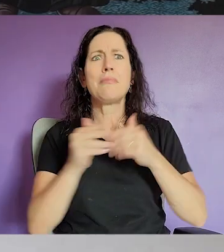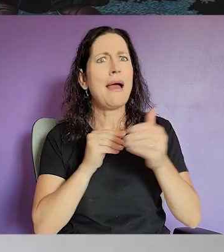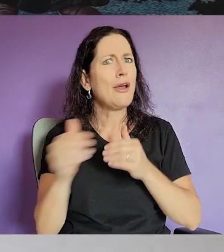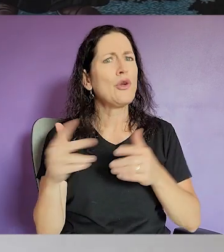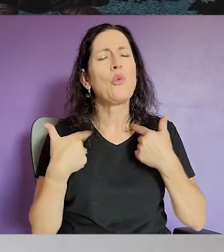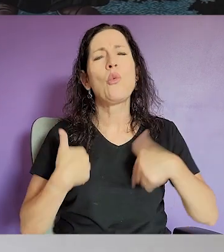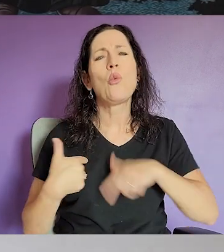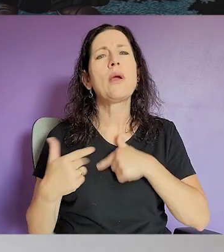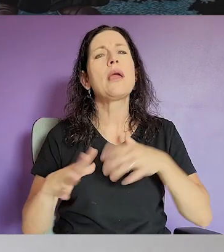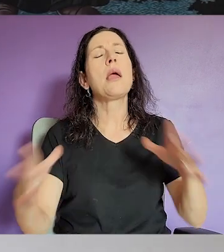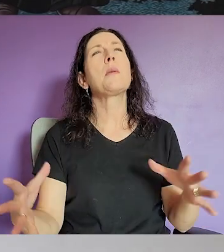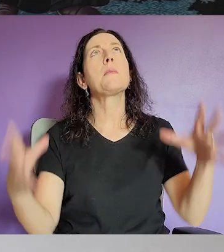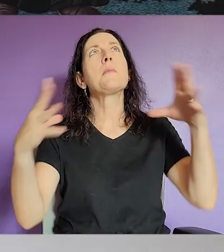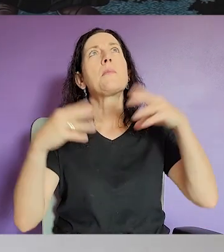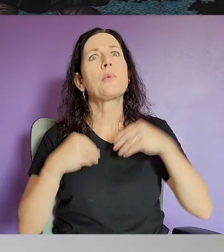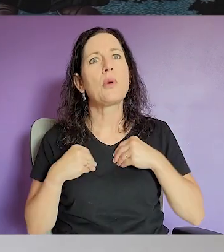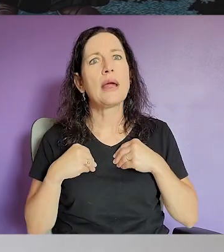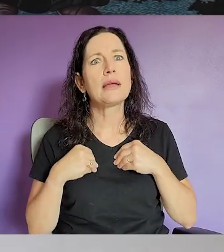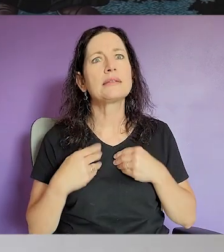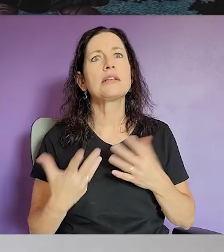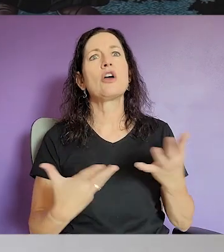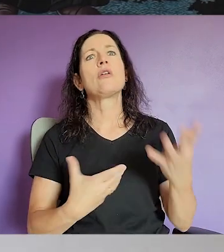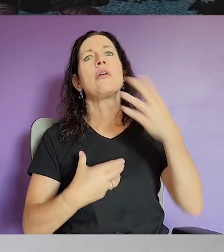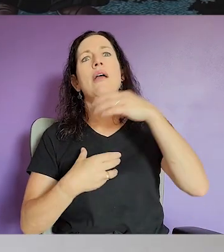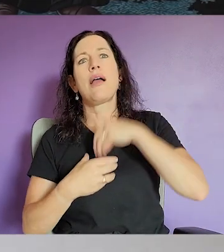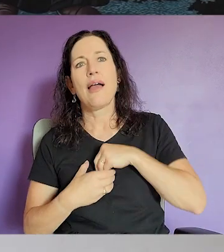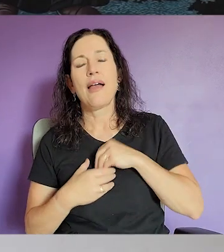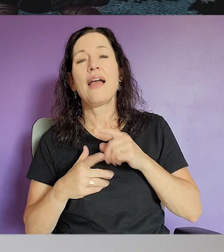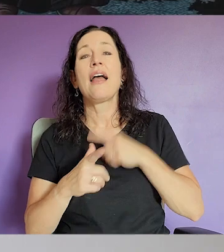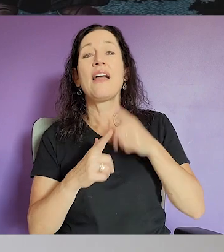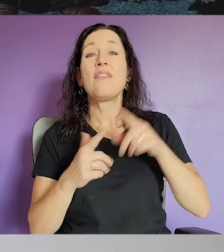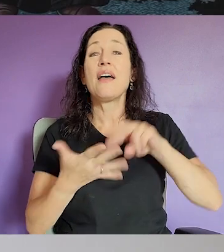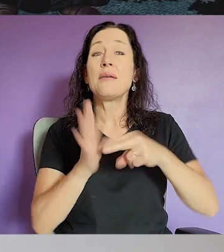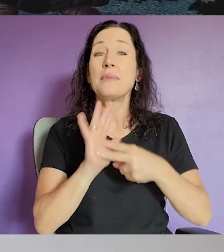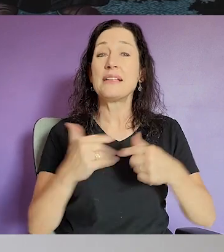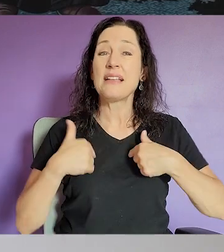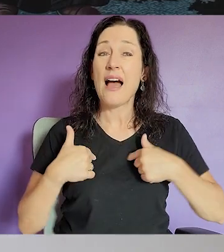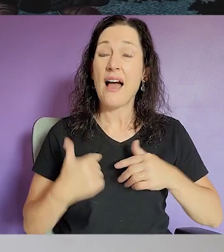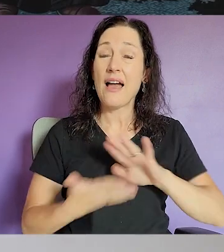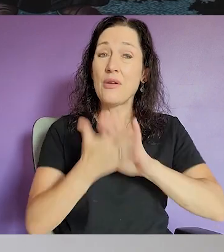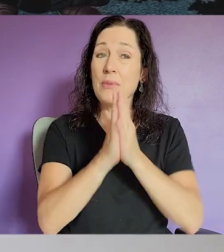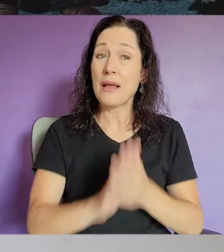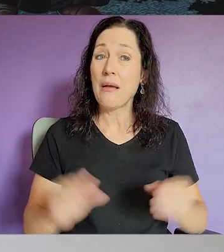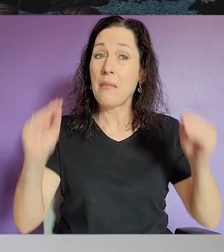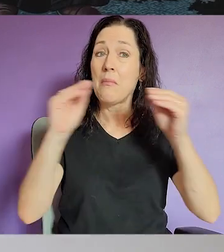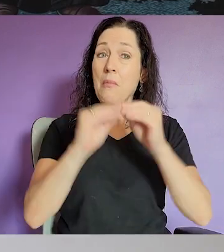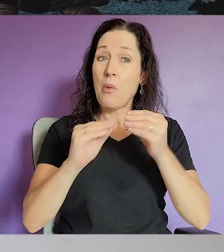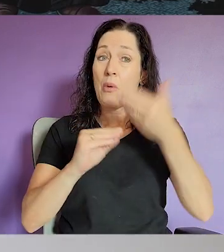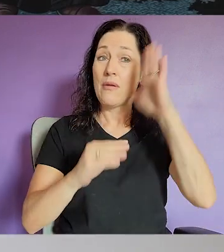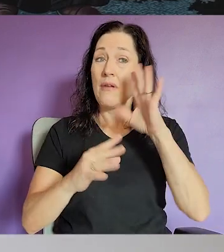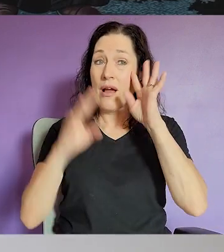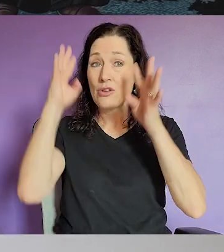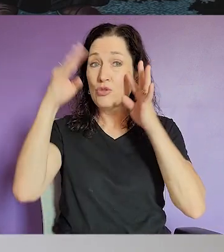to let them in and perhaps to continue God's creation of me by their being different.